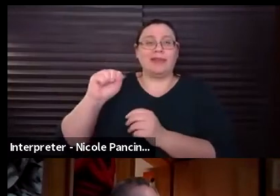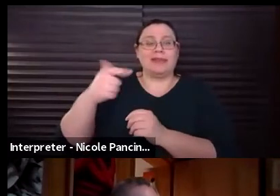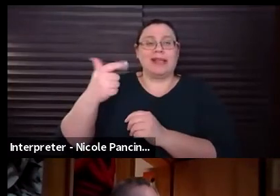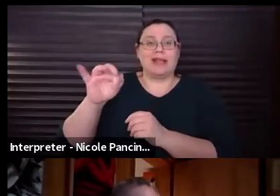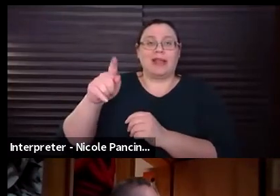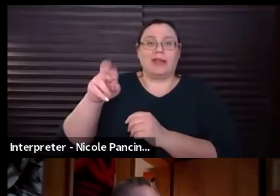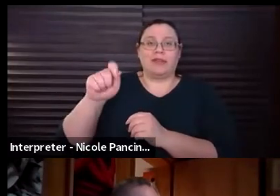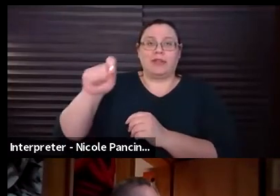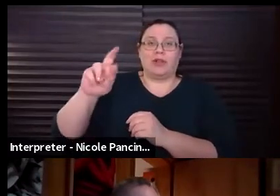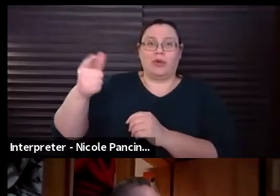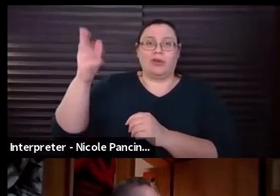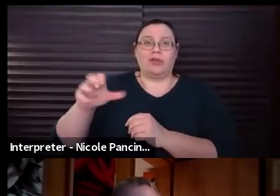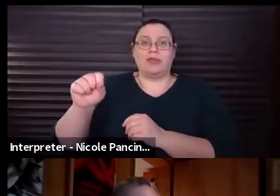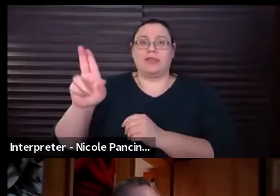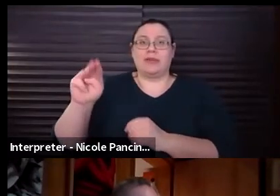sagaftra.org/summit questions. That's